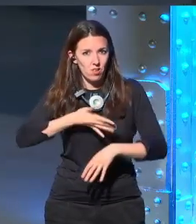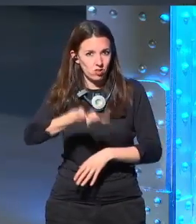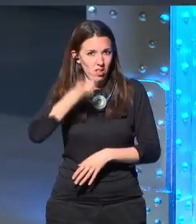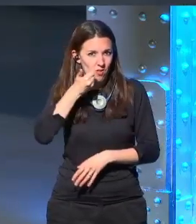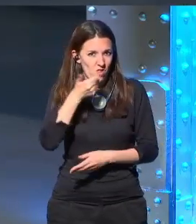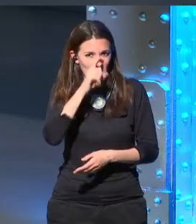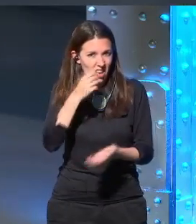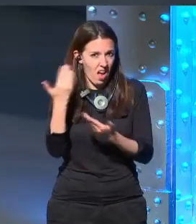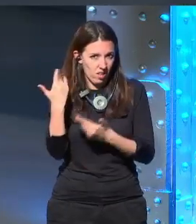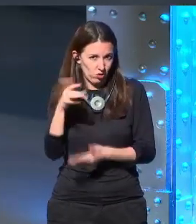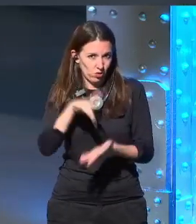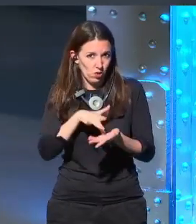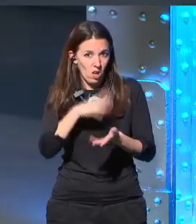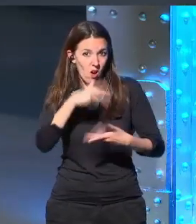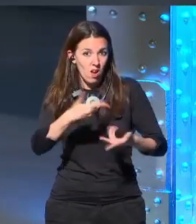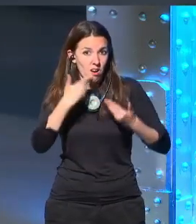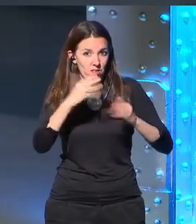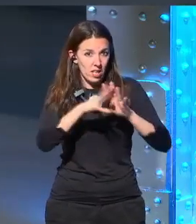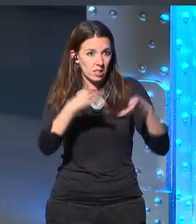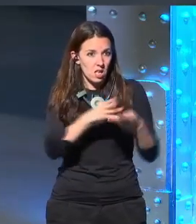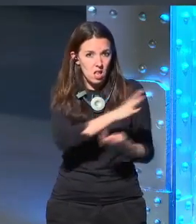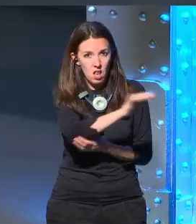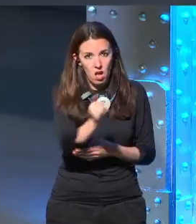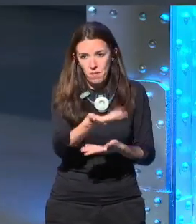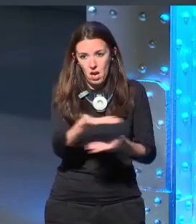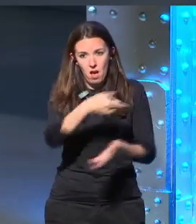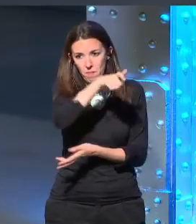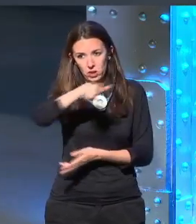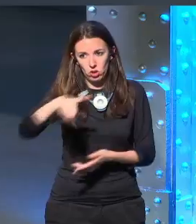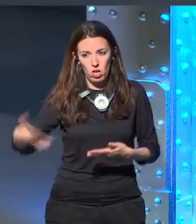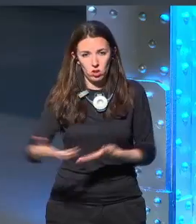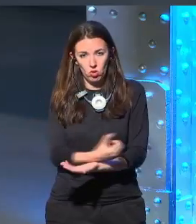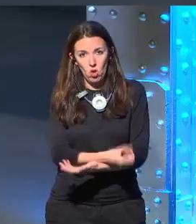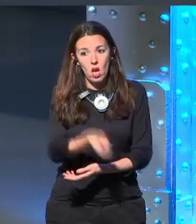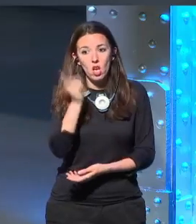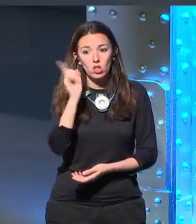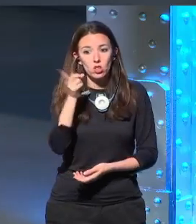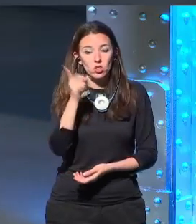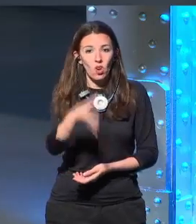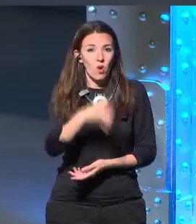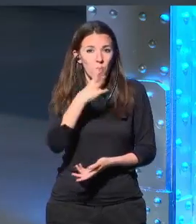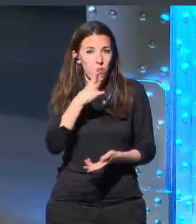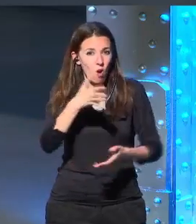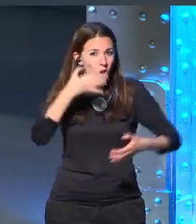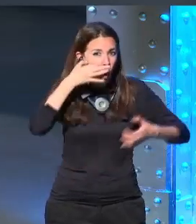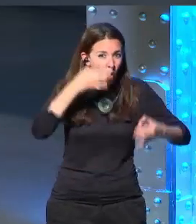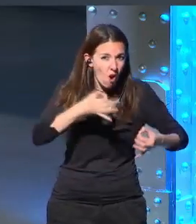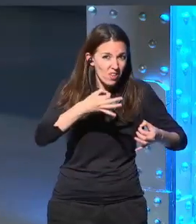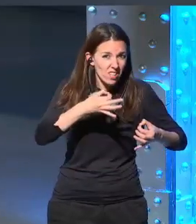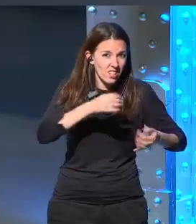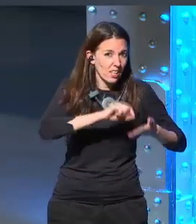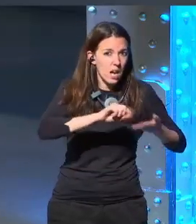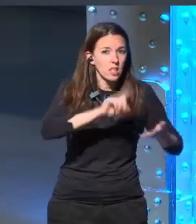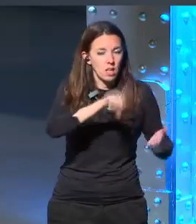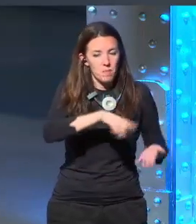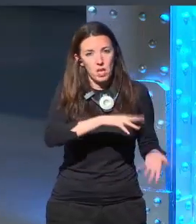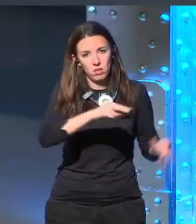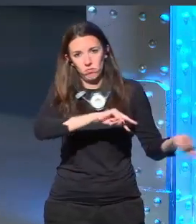by Telefónica just a few years ago, and now they're available through the internet for everyone to peruse, not just the original version,